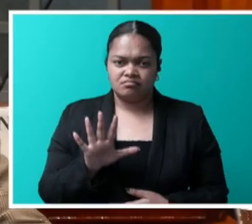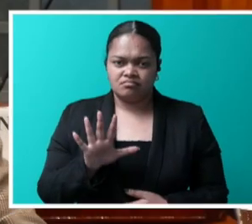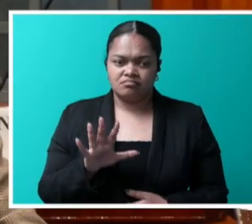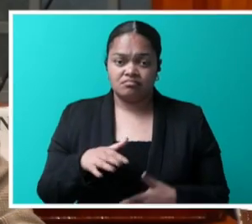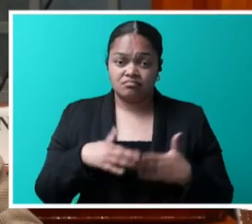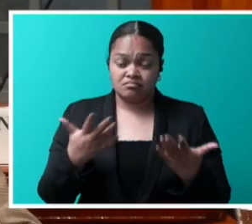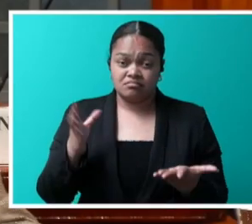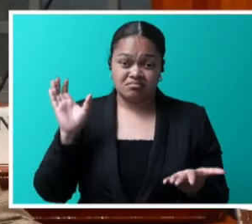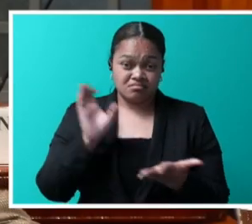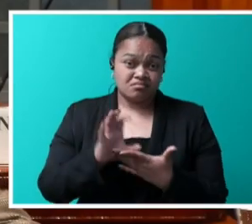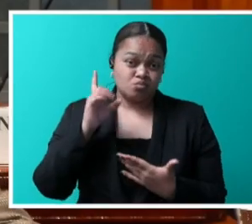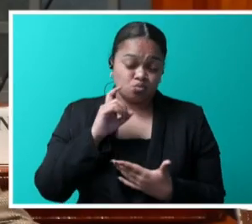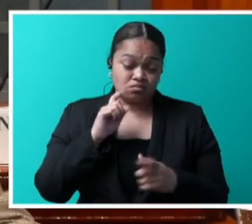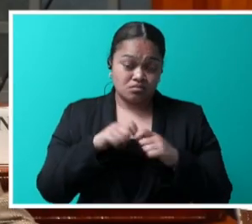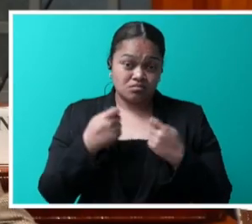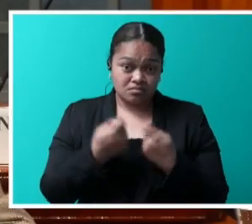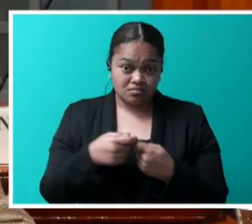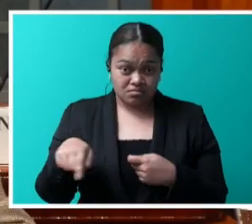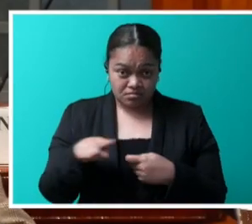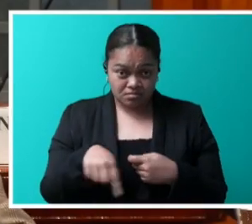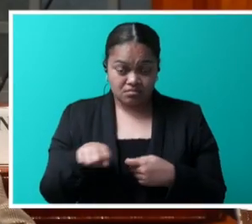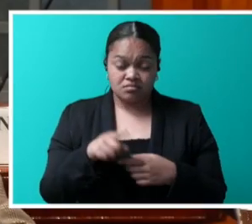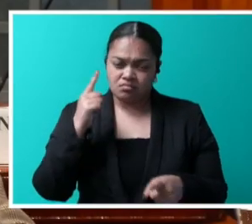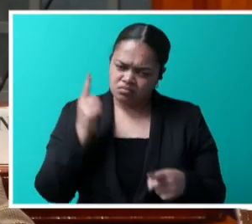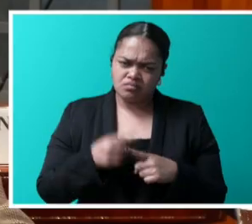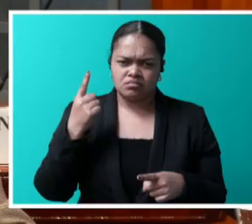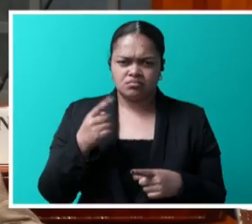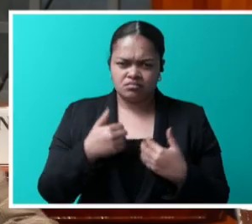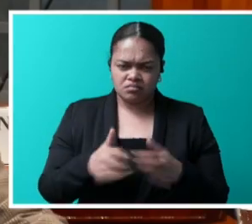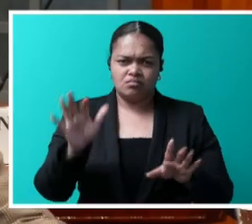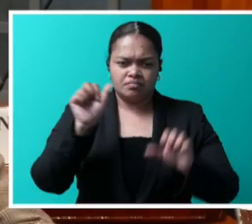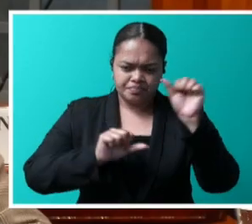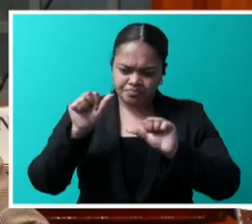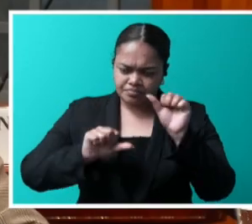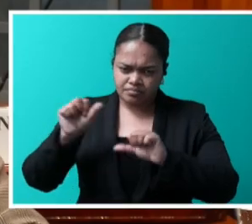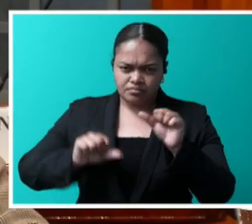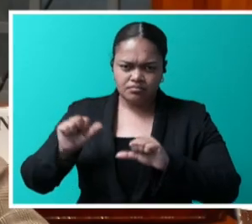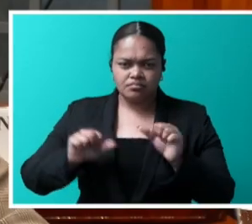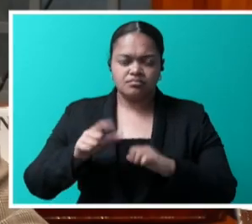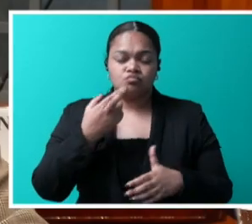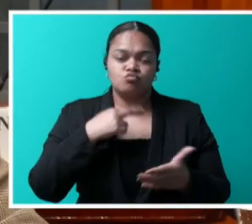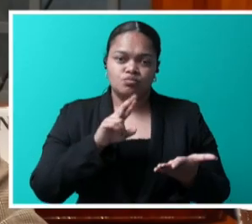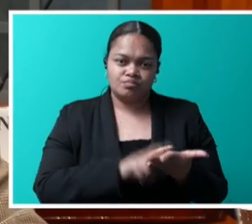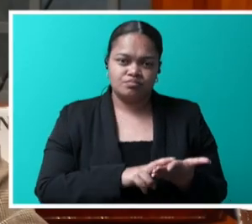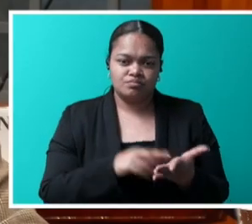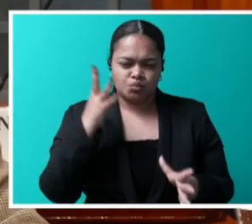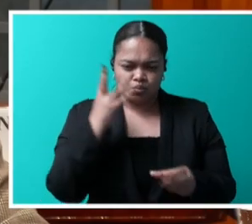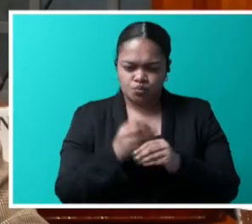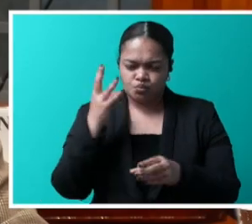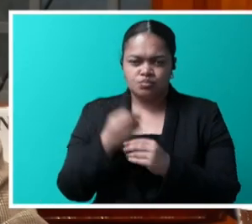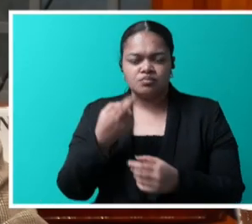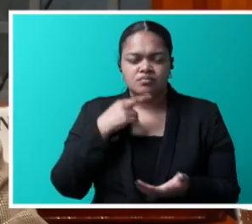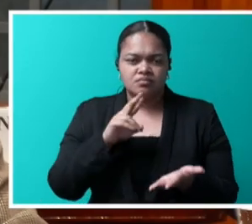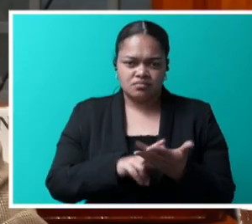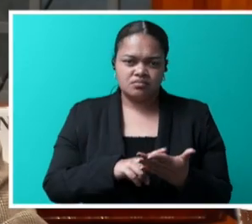our groundwater team immediately began analyzing the report, identifying drilling